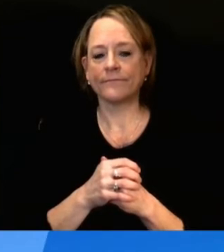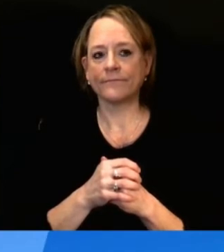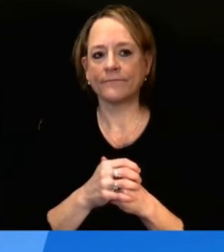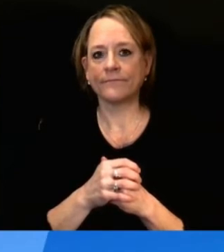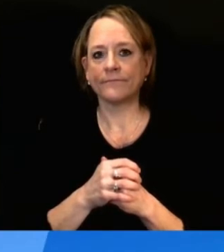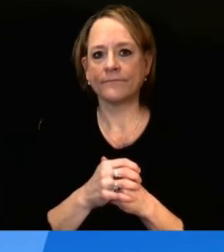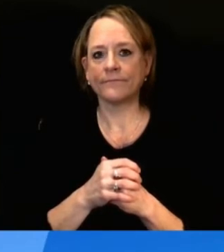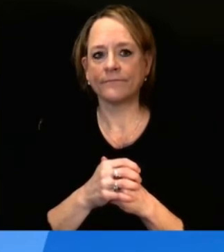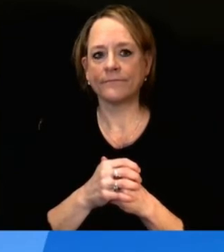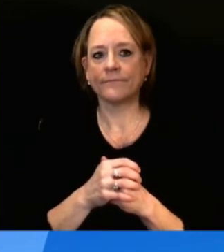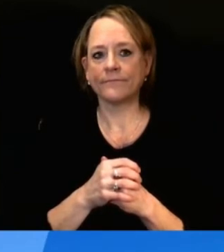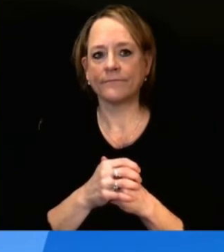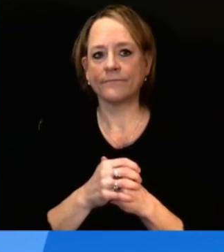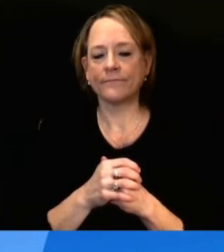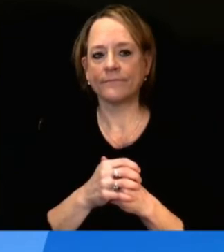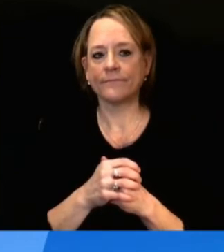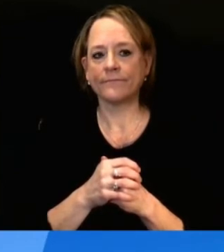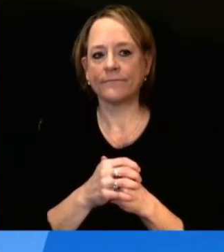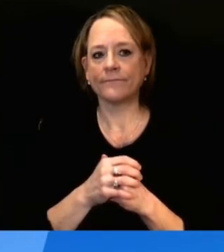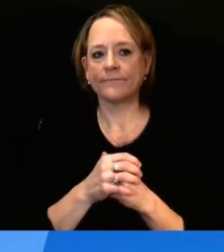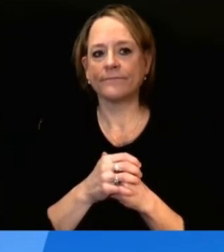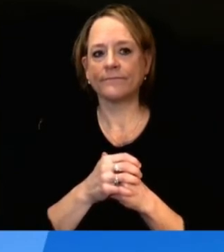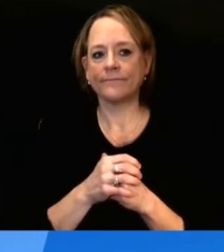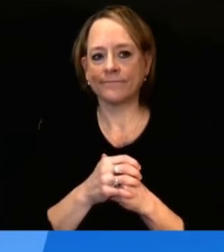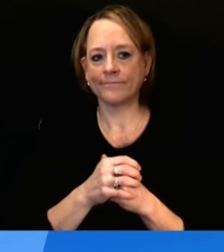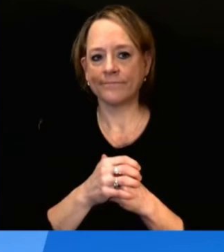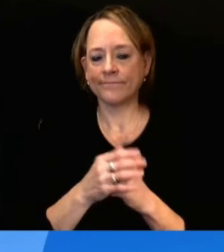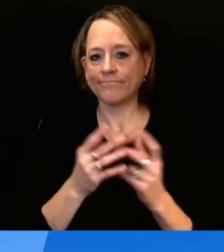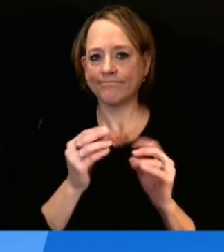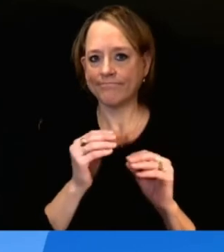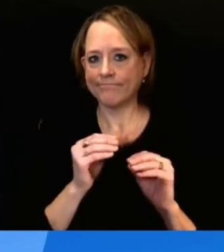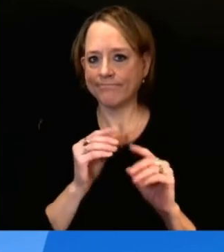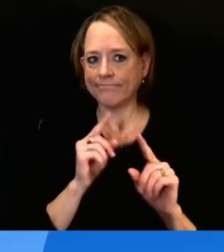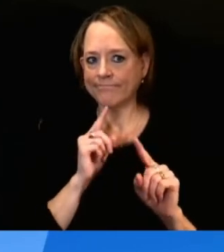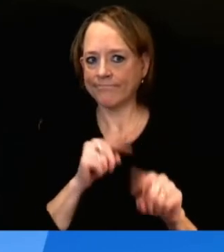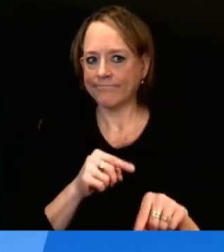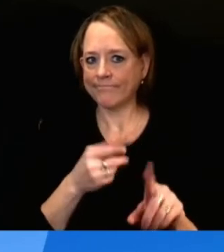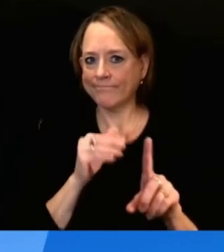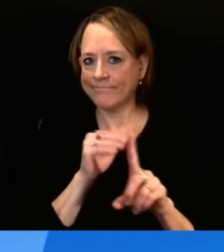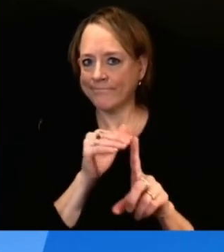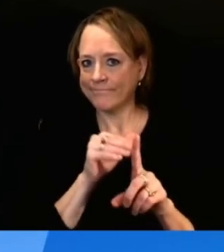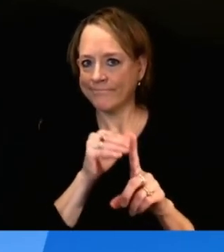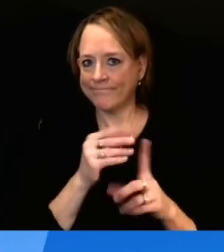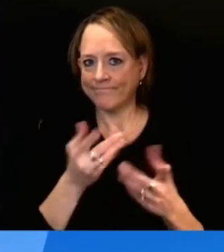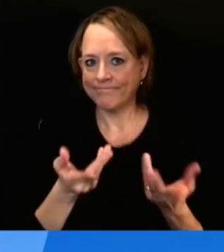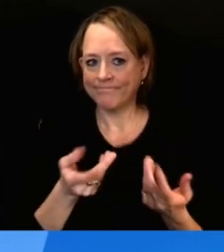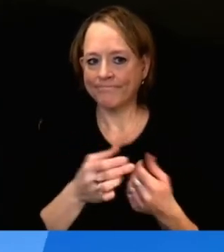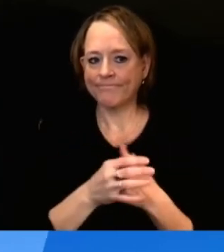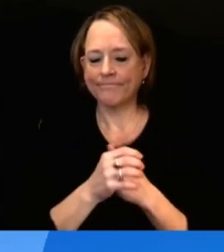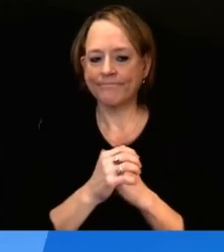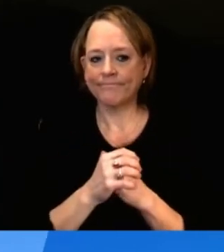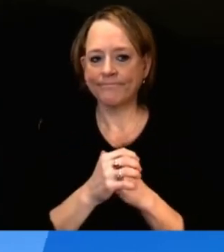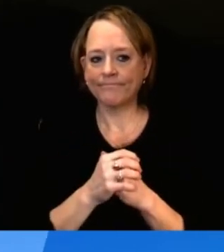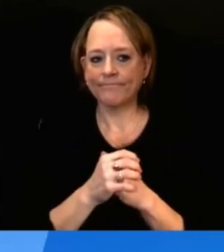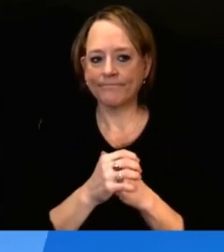And a reminder, *6 unmutes your phone. Once again, Kent Wayne-Scott from WISN.